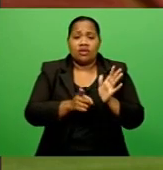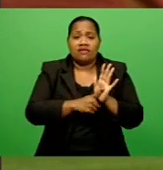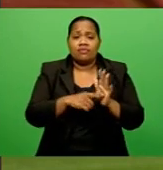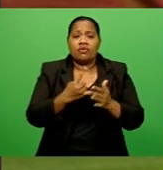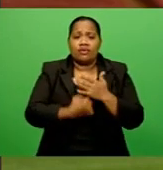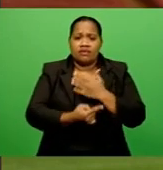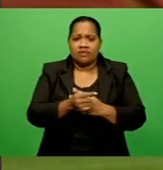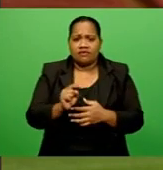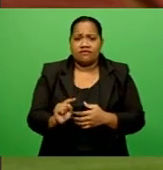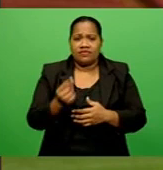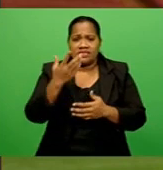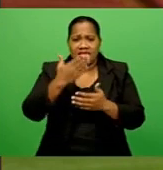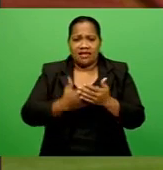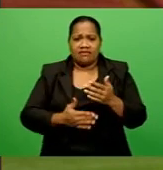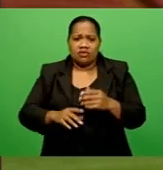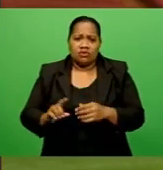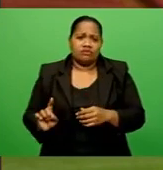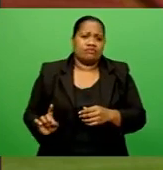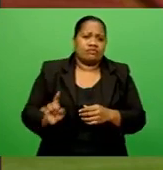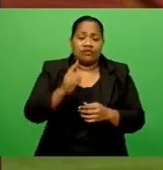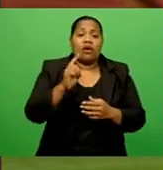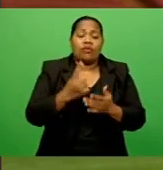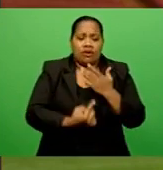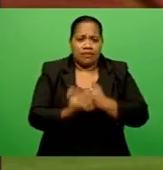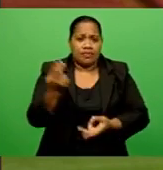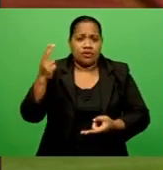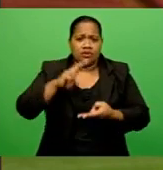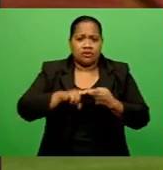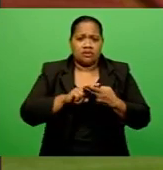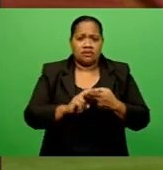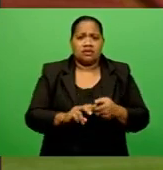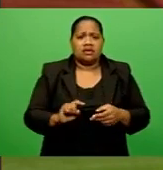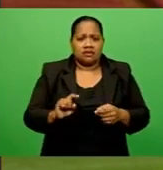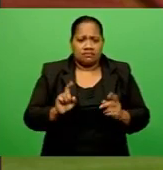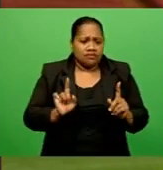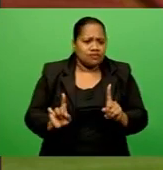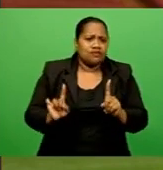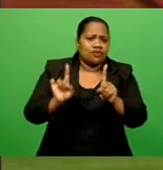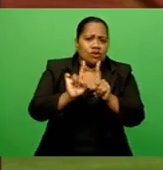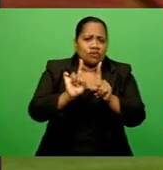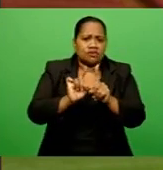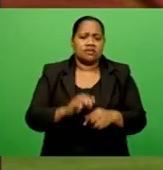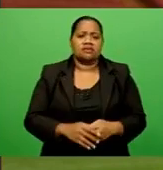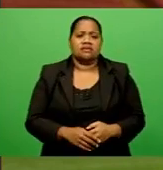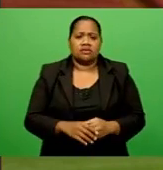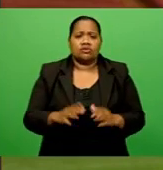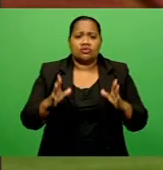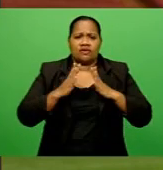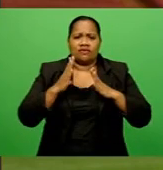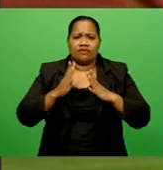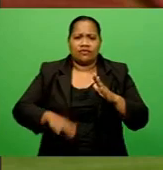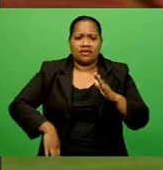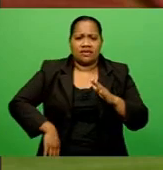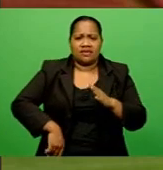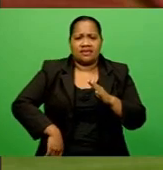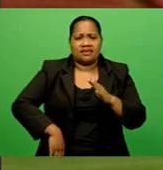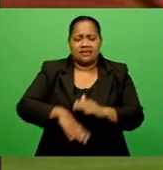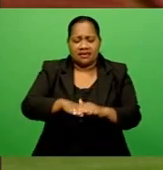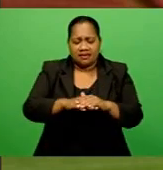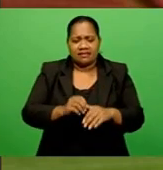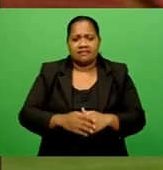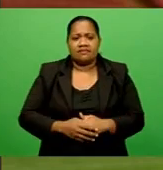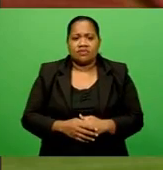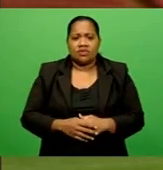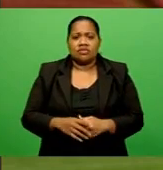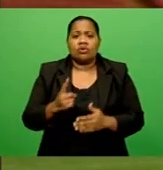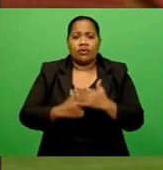half, but it was United who came closest when Bruno Fernandes' 20-yard free kick curled inches wide. The draw